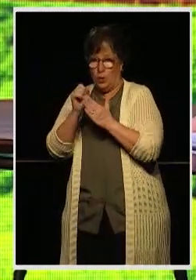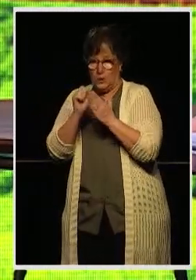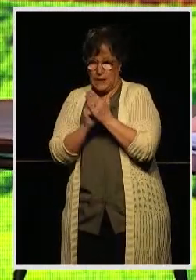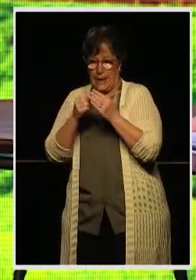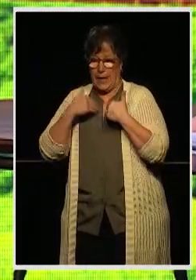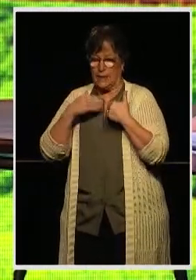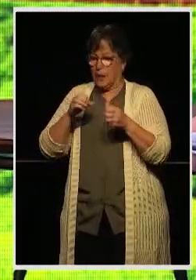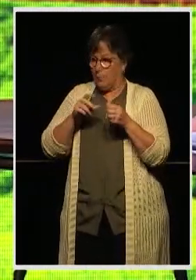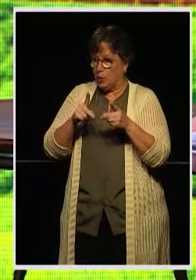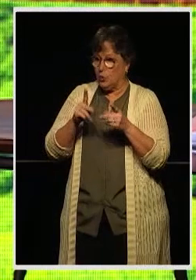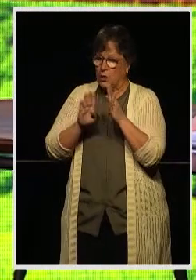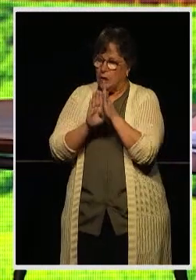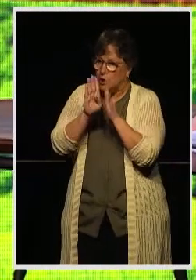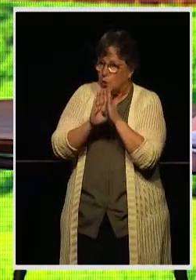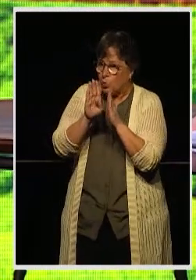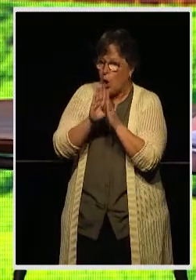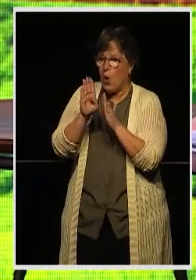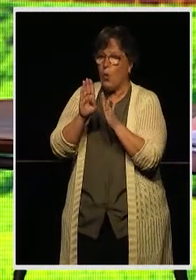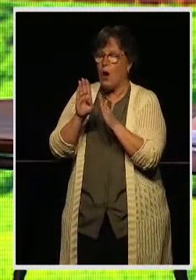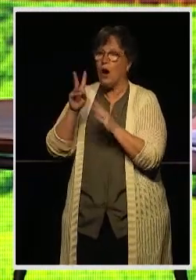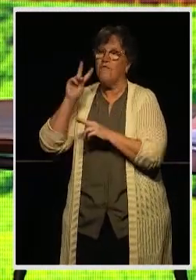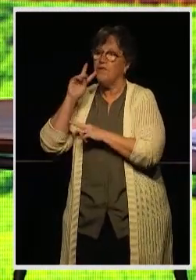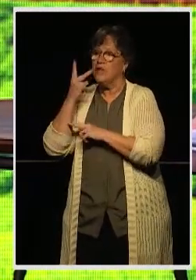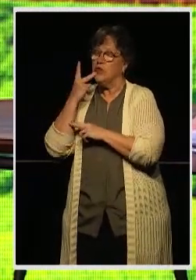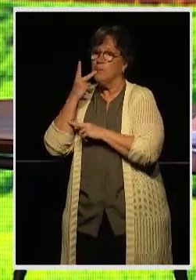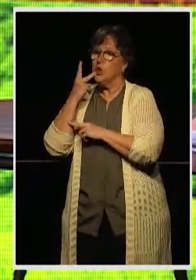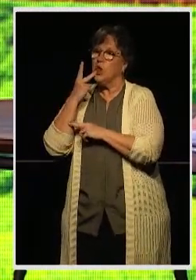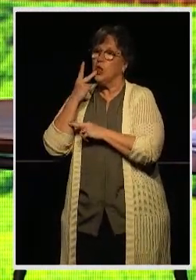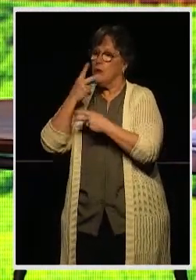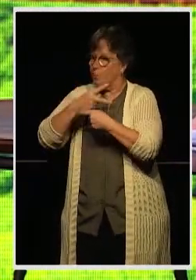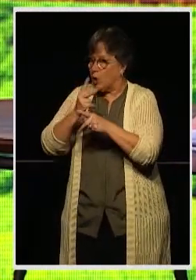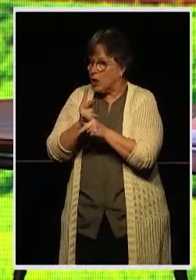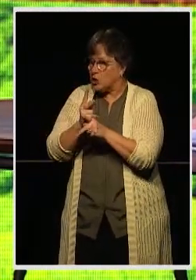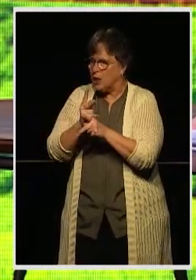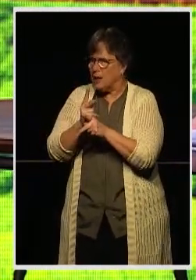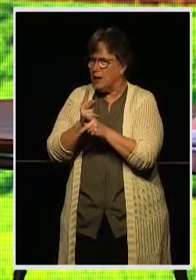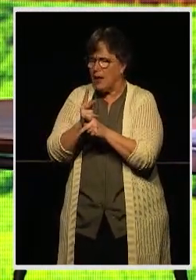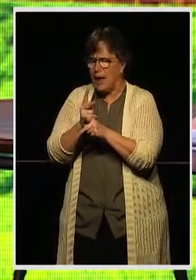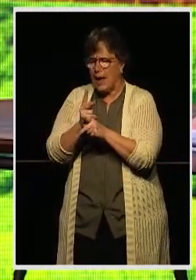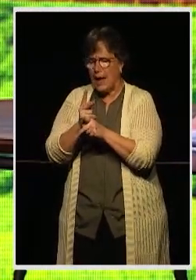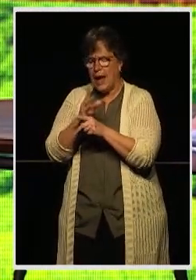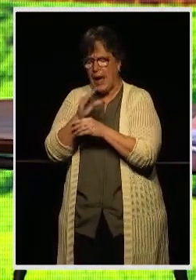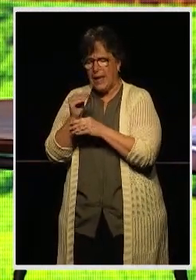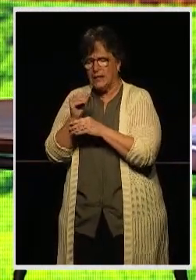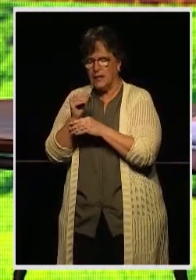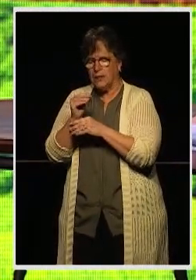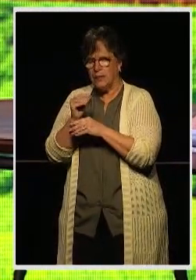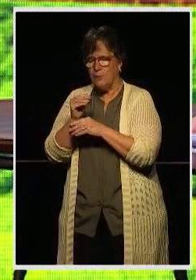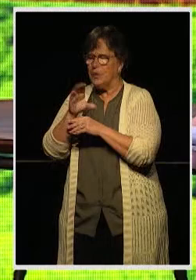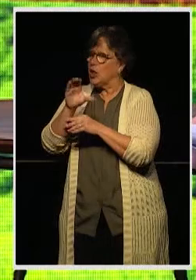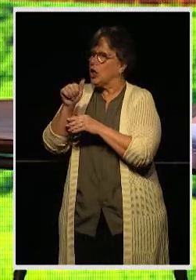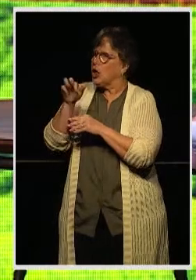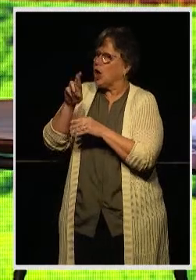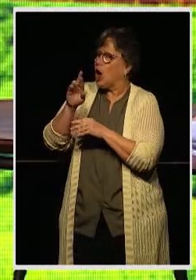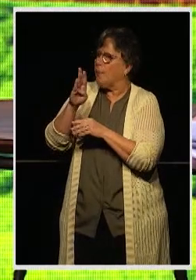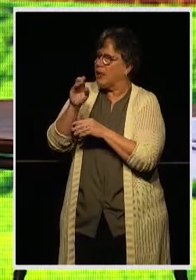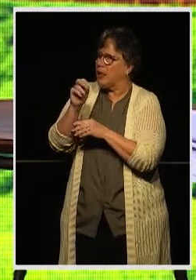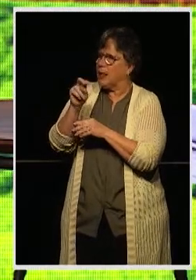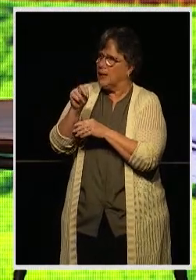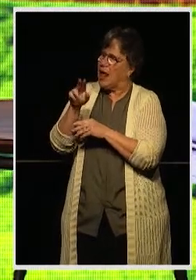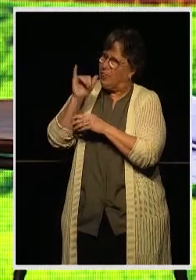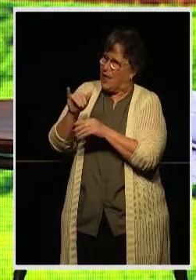production. But we have an opportunity to do it in a way that puts carbon at the center. So this grant is